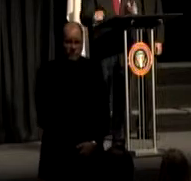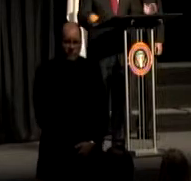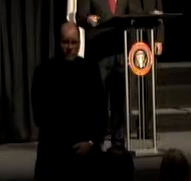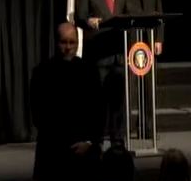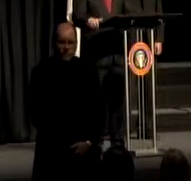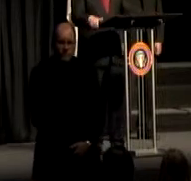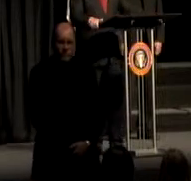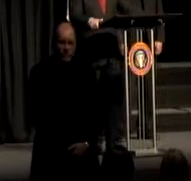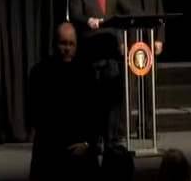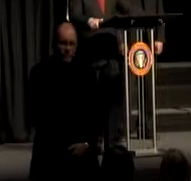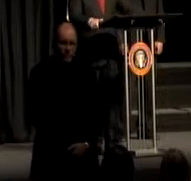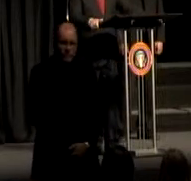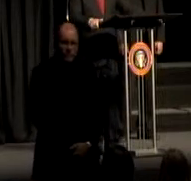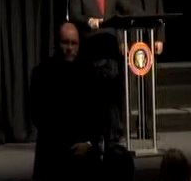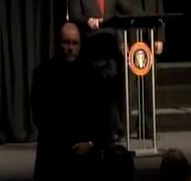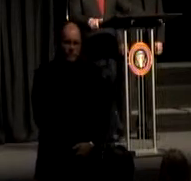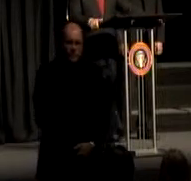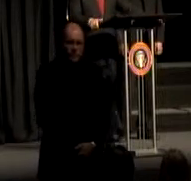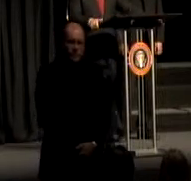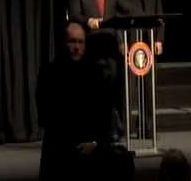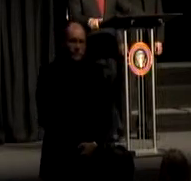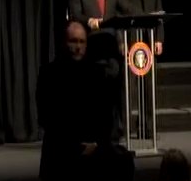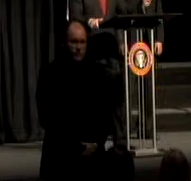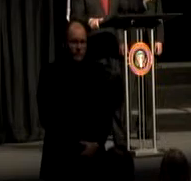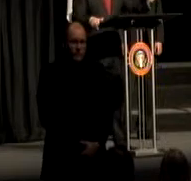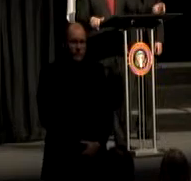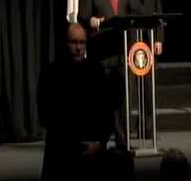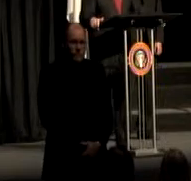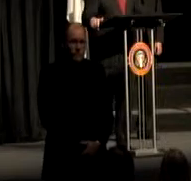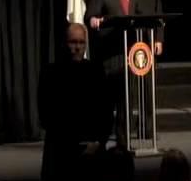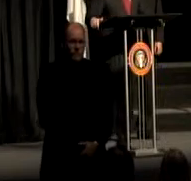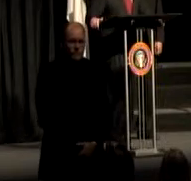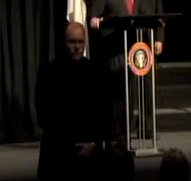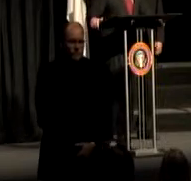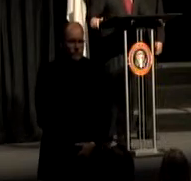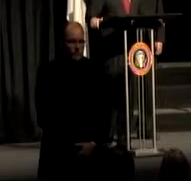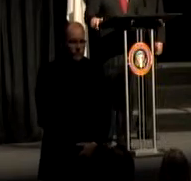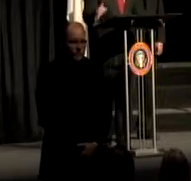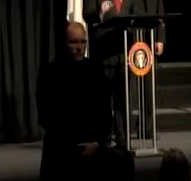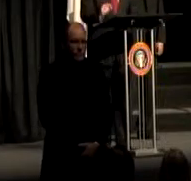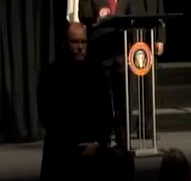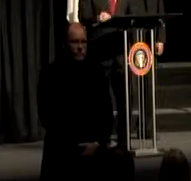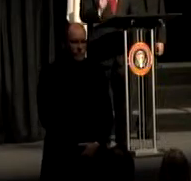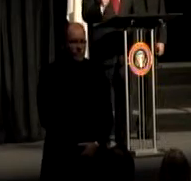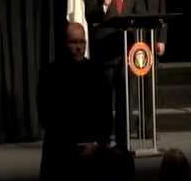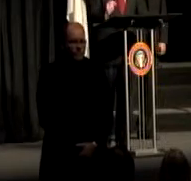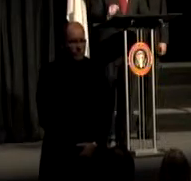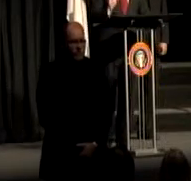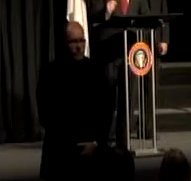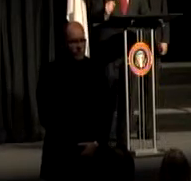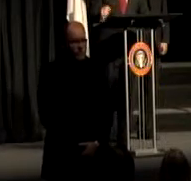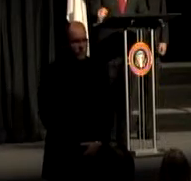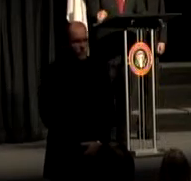that's the type of person that we as the body of Christ need to be not only do we need to have fanaticism but we also have to have